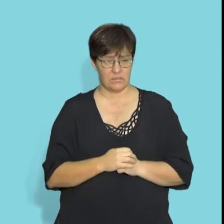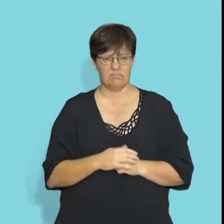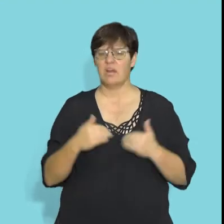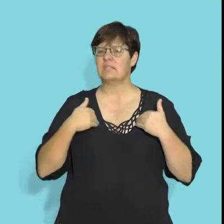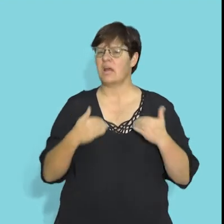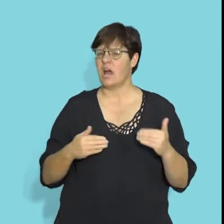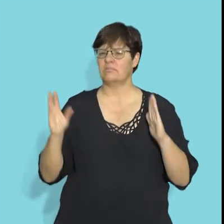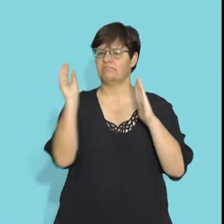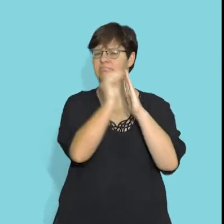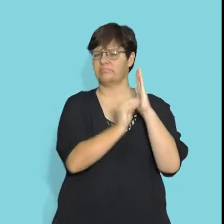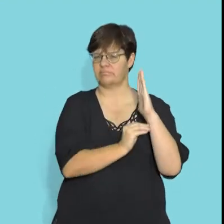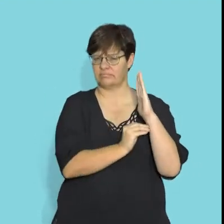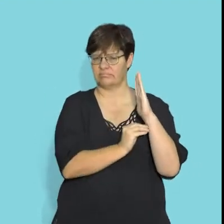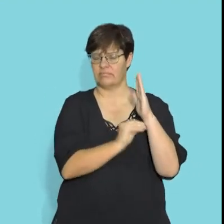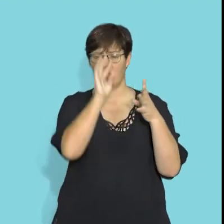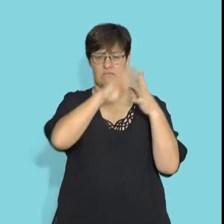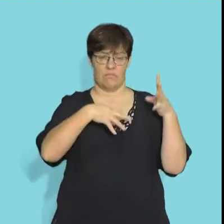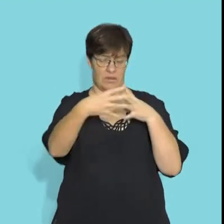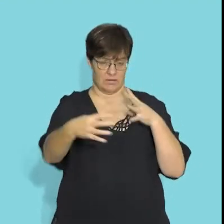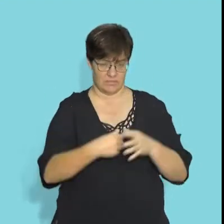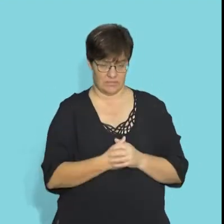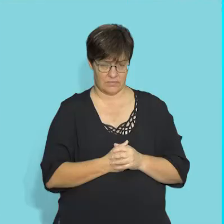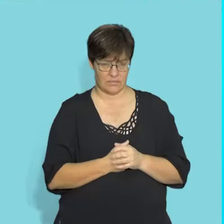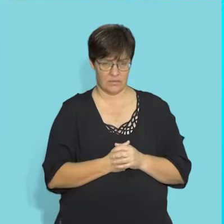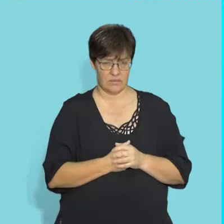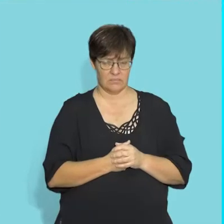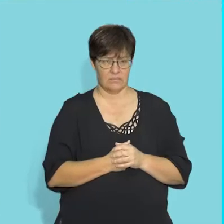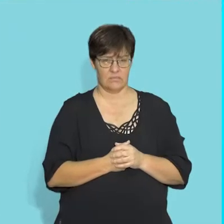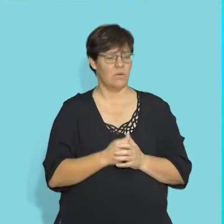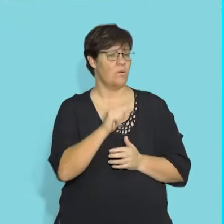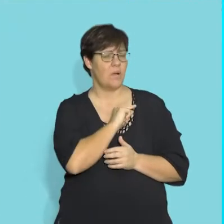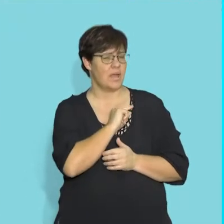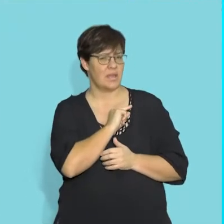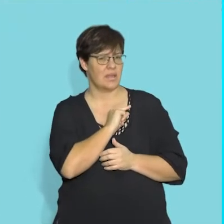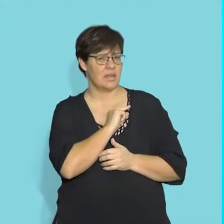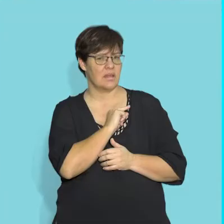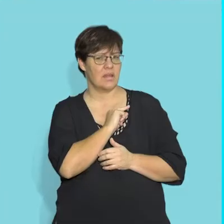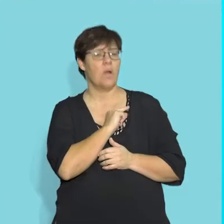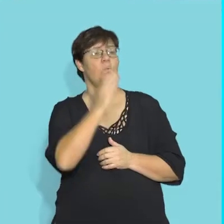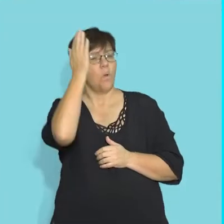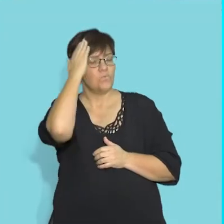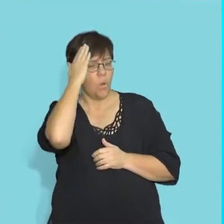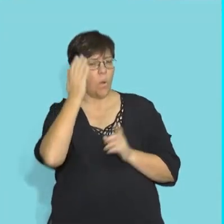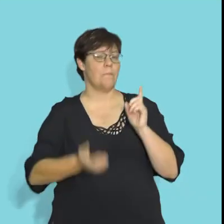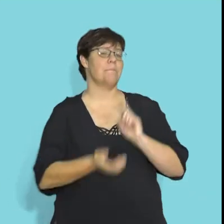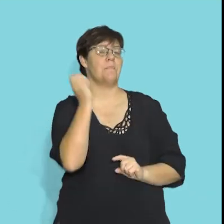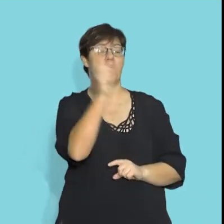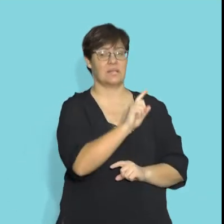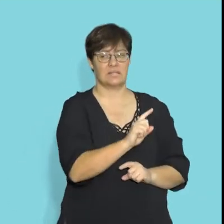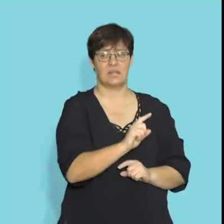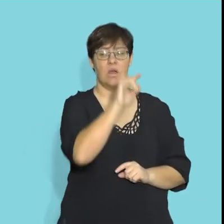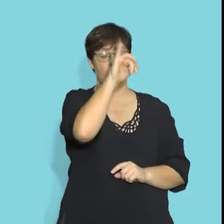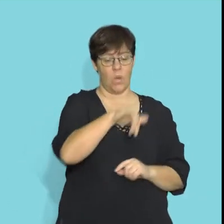writing down my formula. And I'm doing that because now I know what to find. I need to find firstly